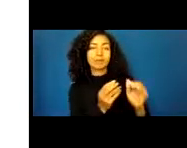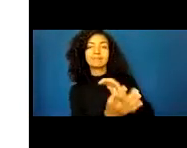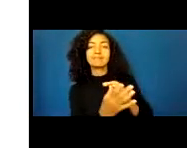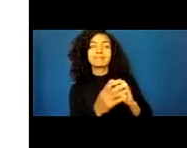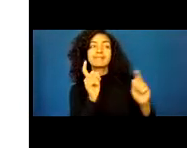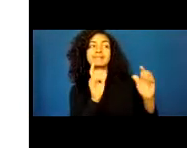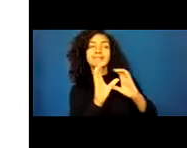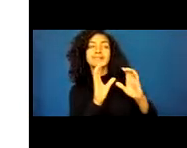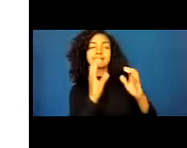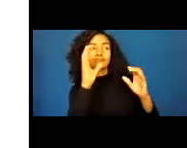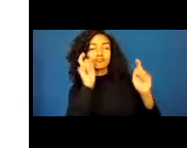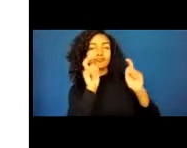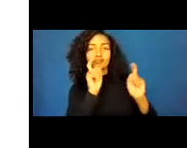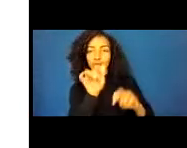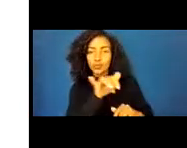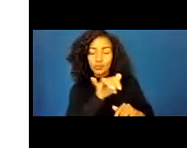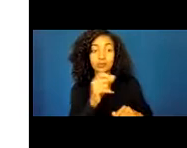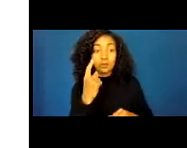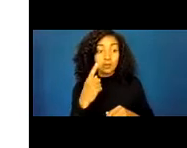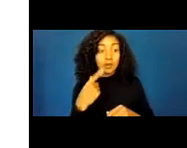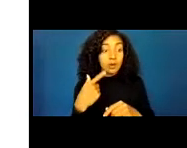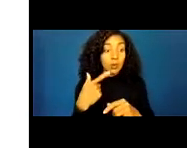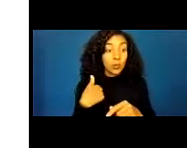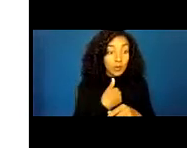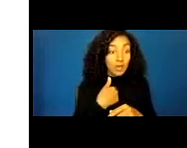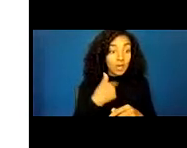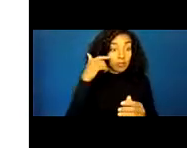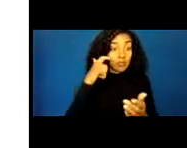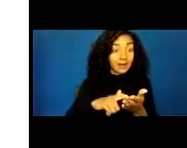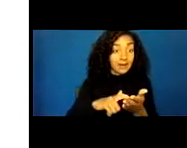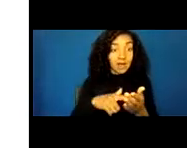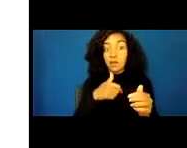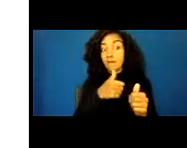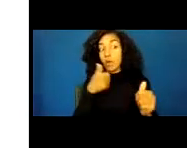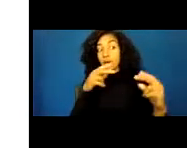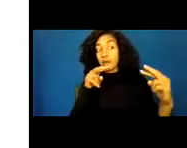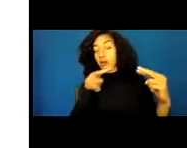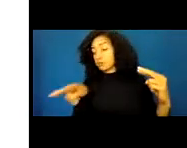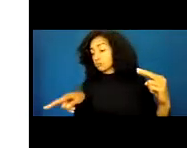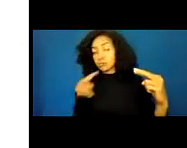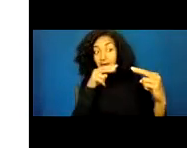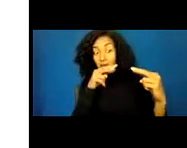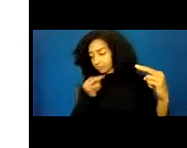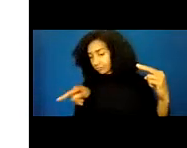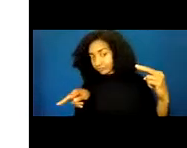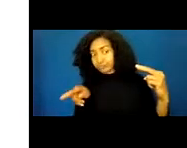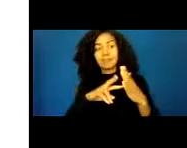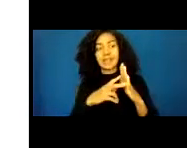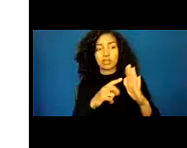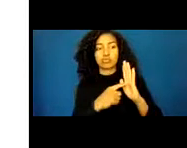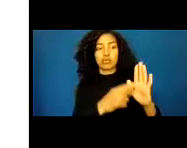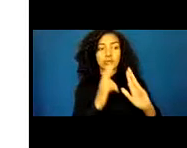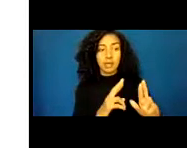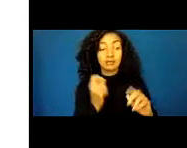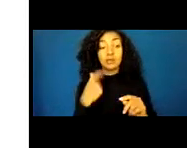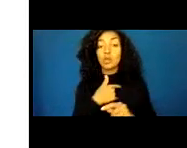sign of respect. We talk a lot with our hands. We have shoulder shrugging. We point